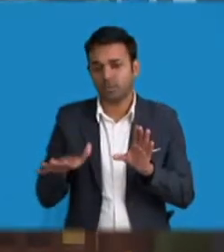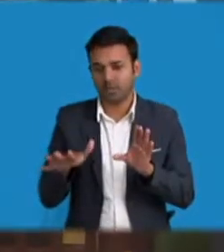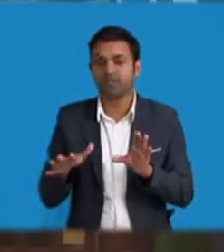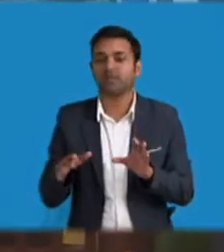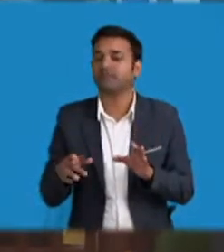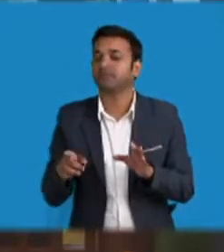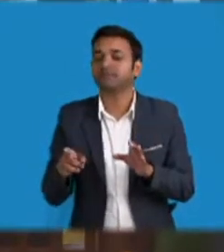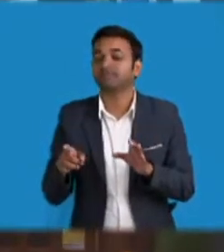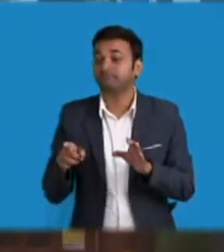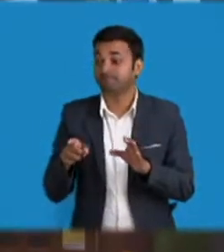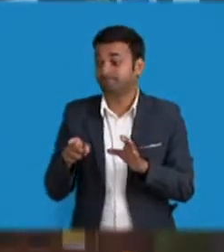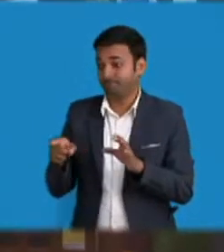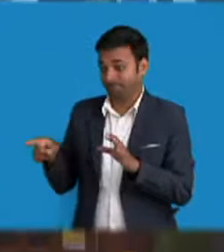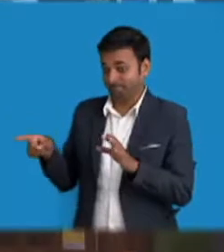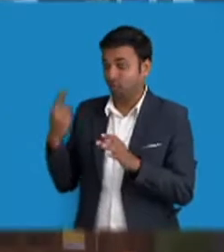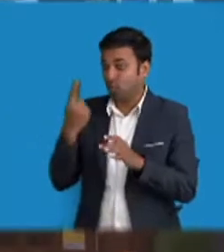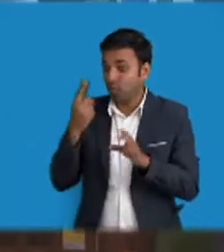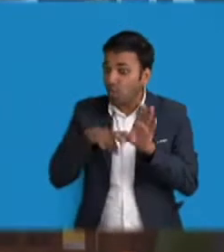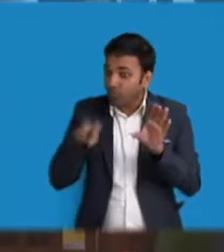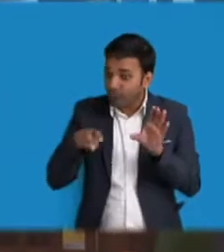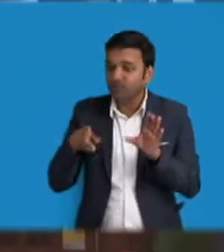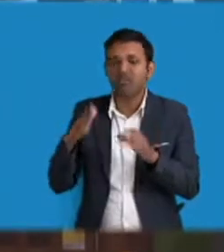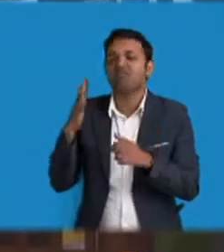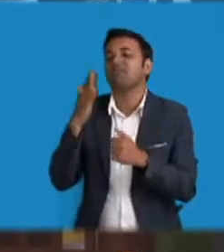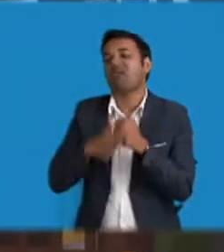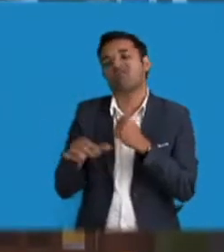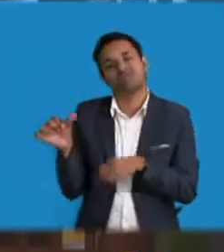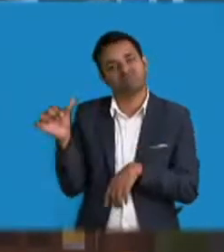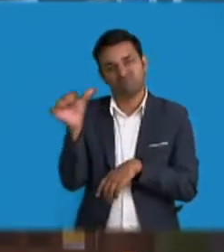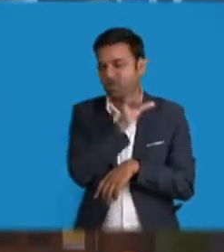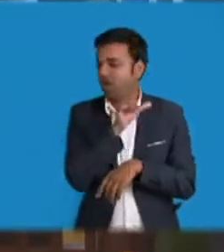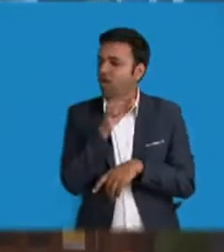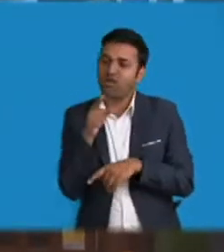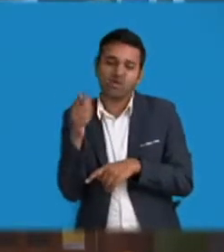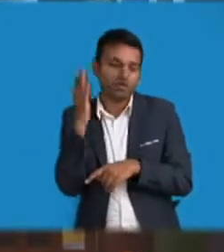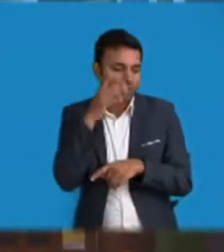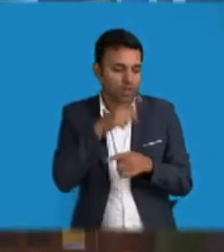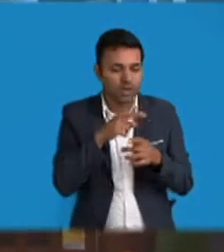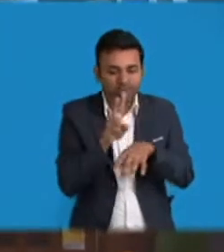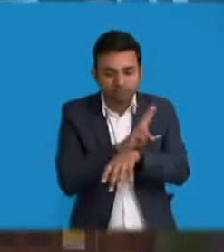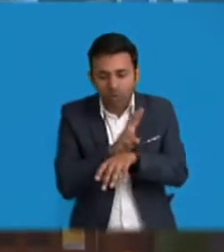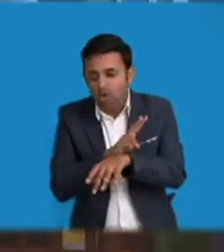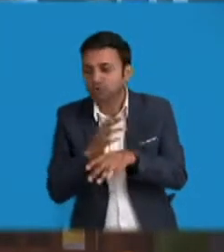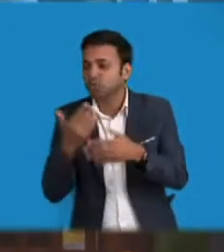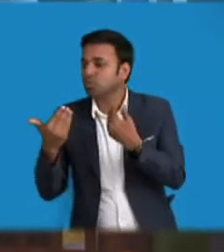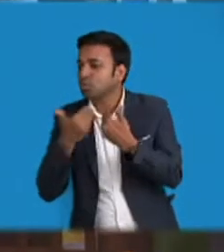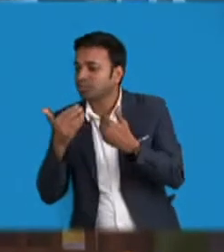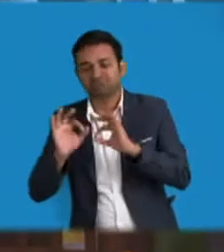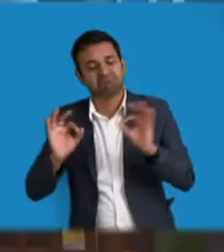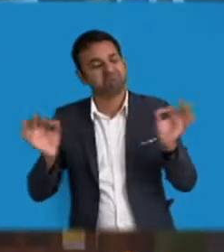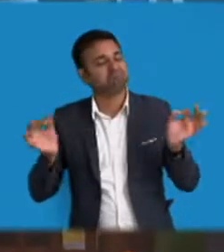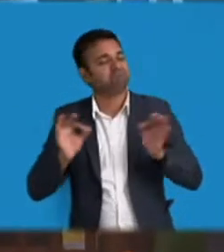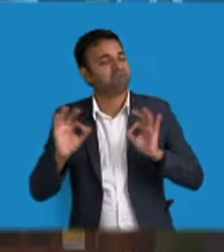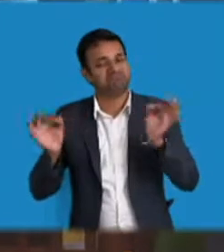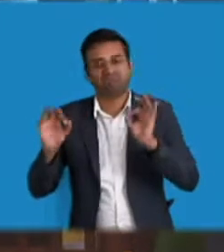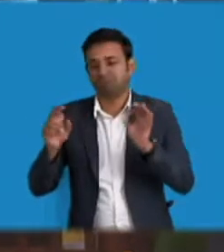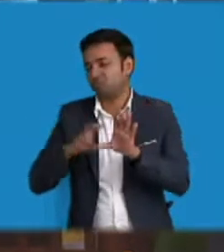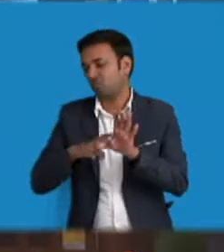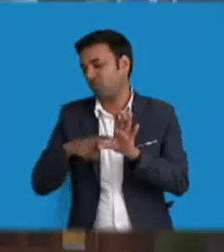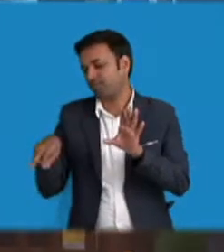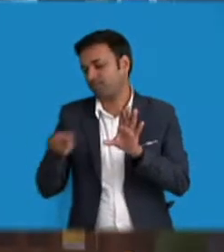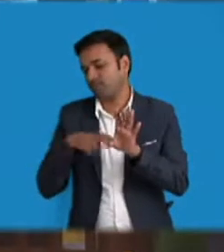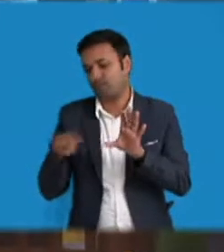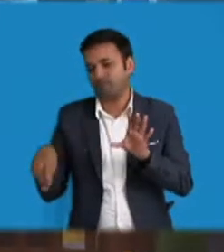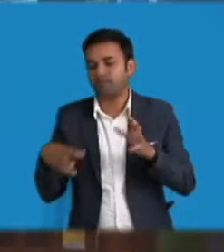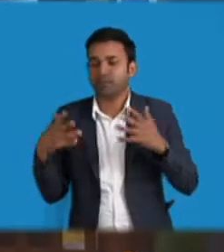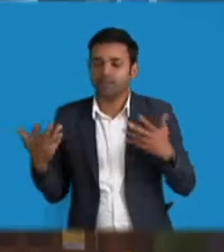technical college or any vocational program or the university programs. So we are now going